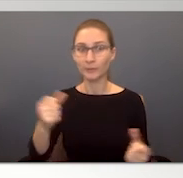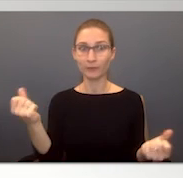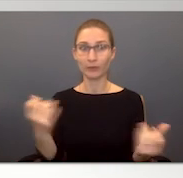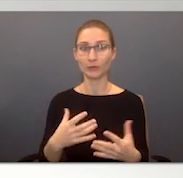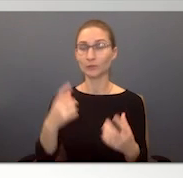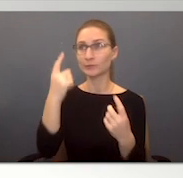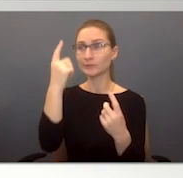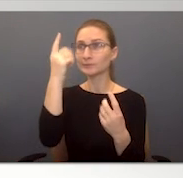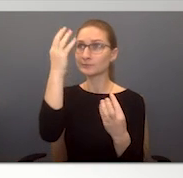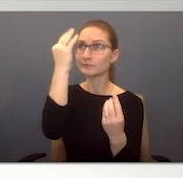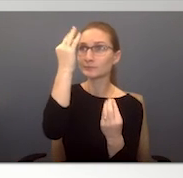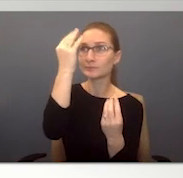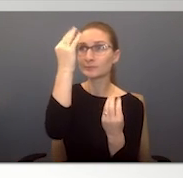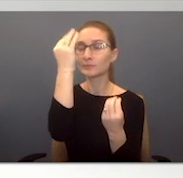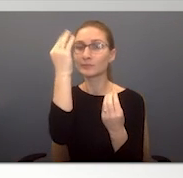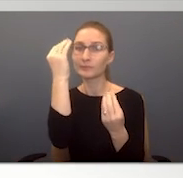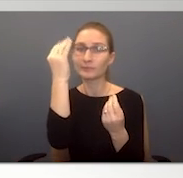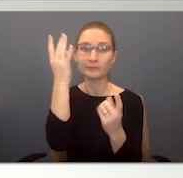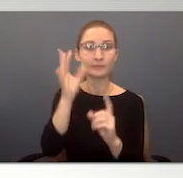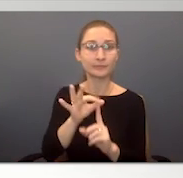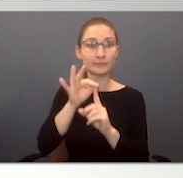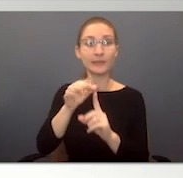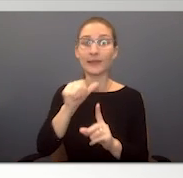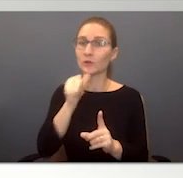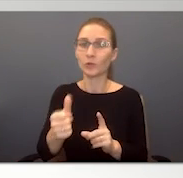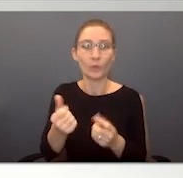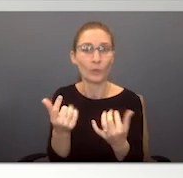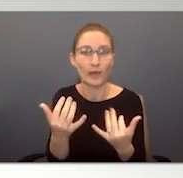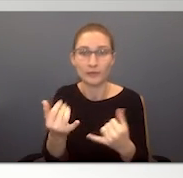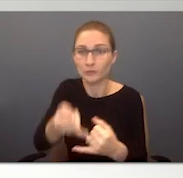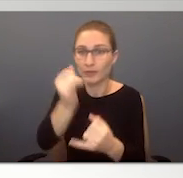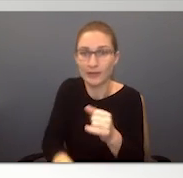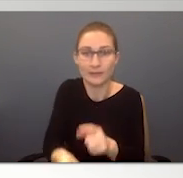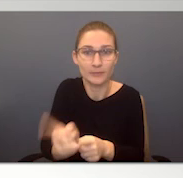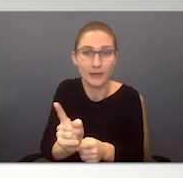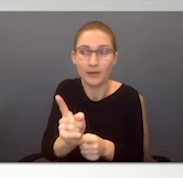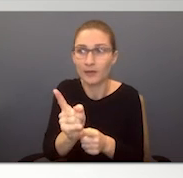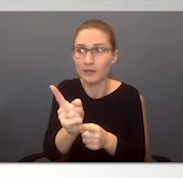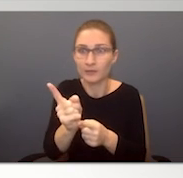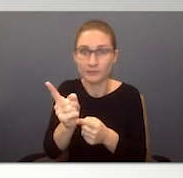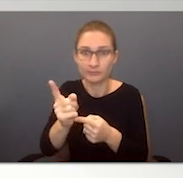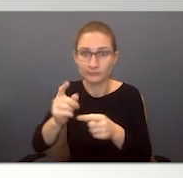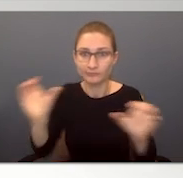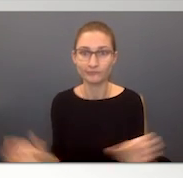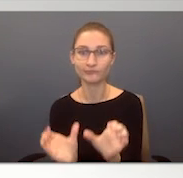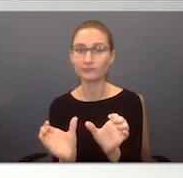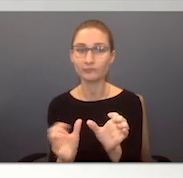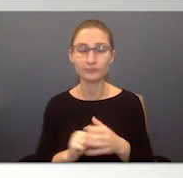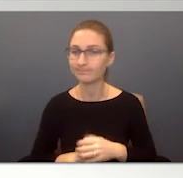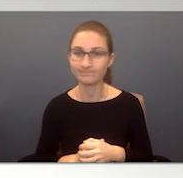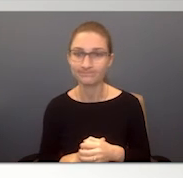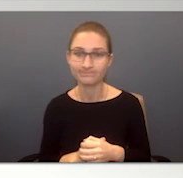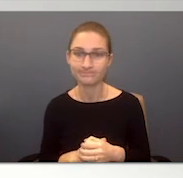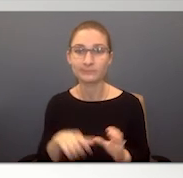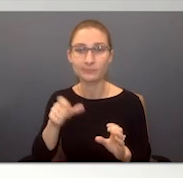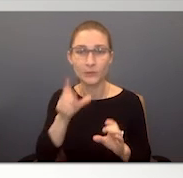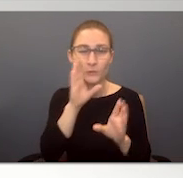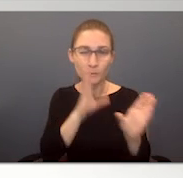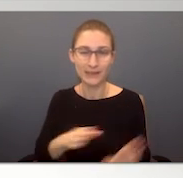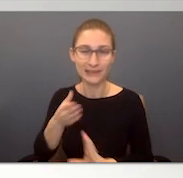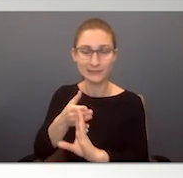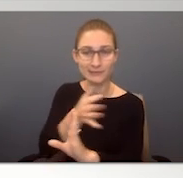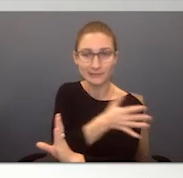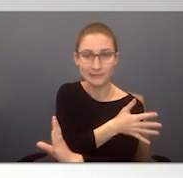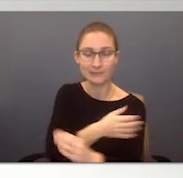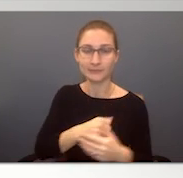afraid to think of other things that you may not have thought of, and don't wait till the last minute. Go ahead, please. Entonces,